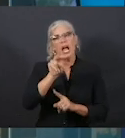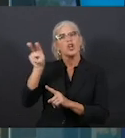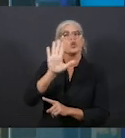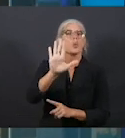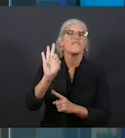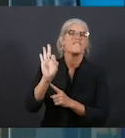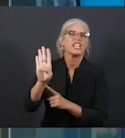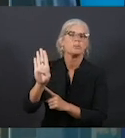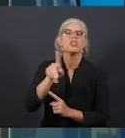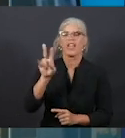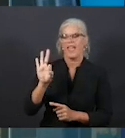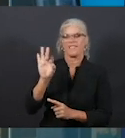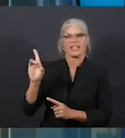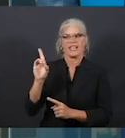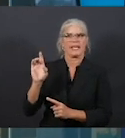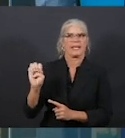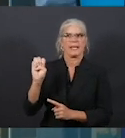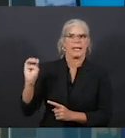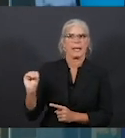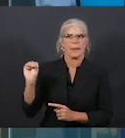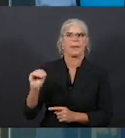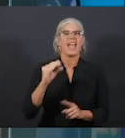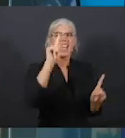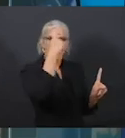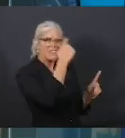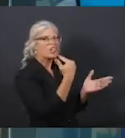Governor, as always, thank you for your continued leadership and support. Jared.